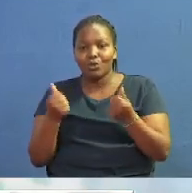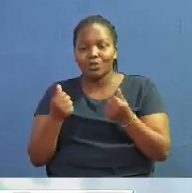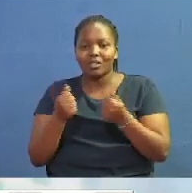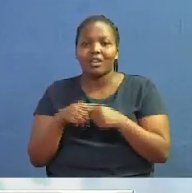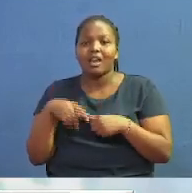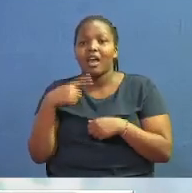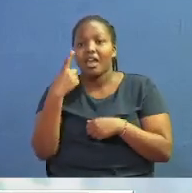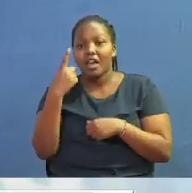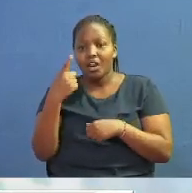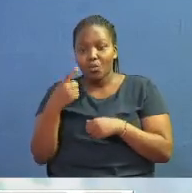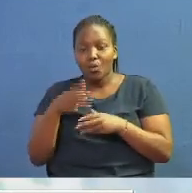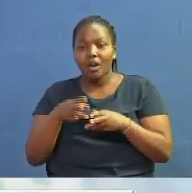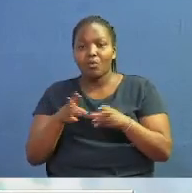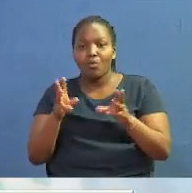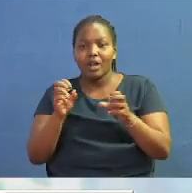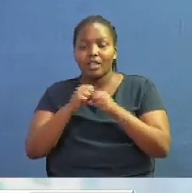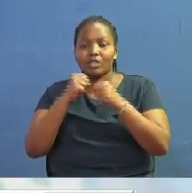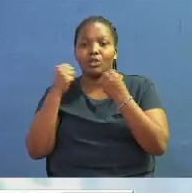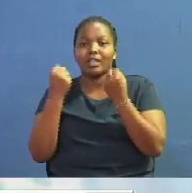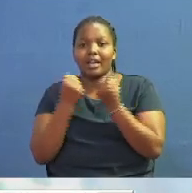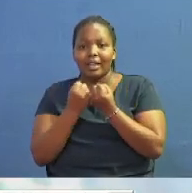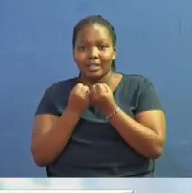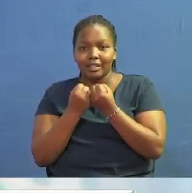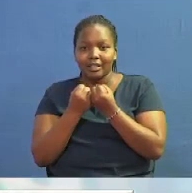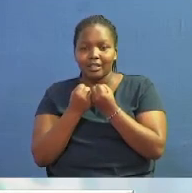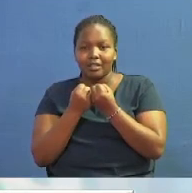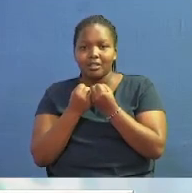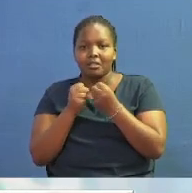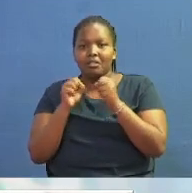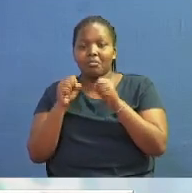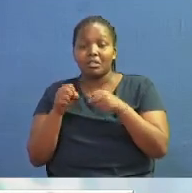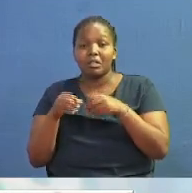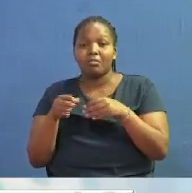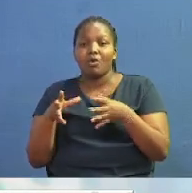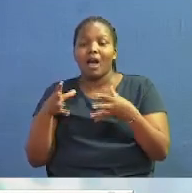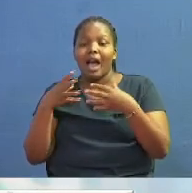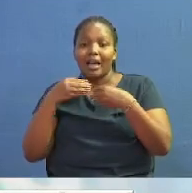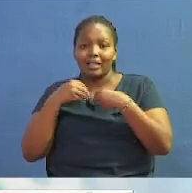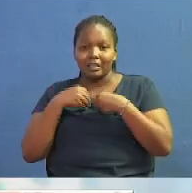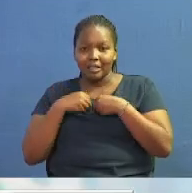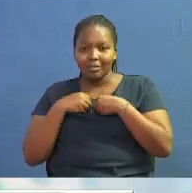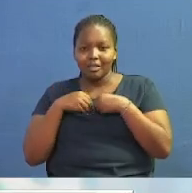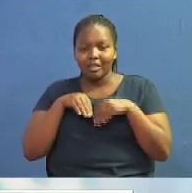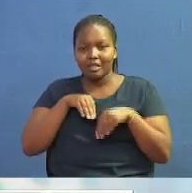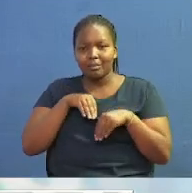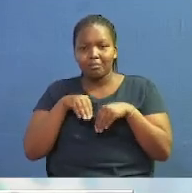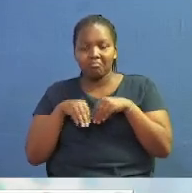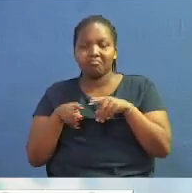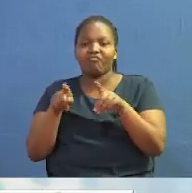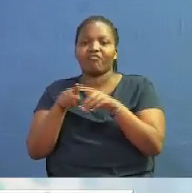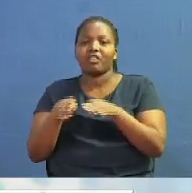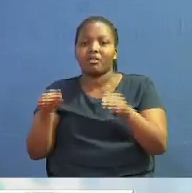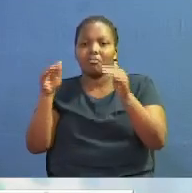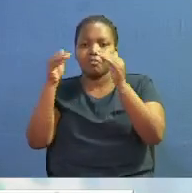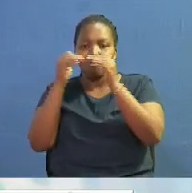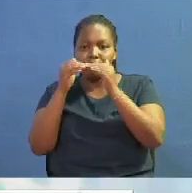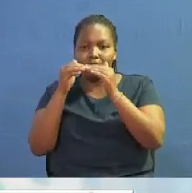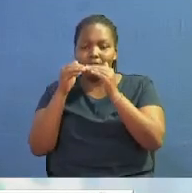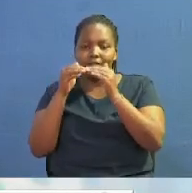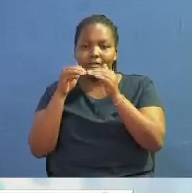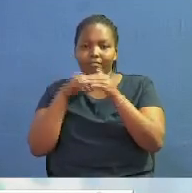of the ways that the society will be curated towards accepting disability and promoting disability and inclusion in